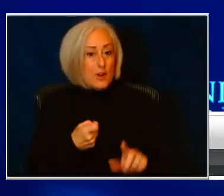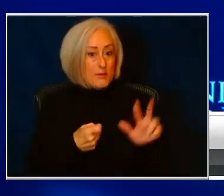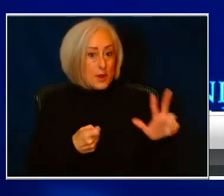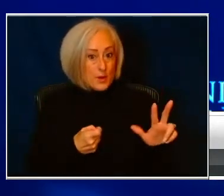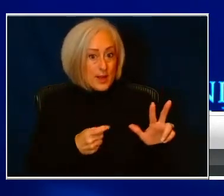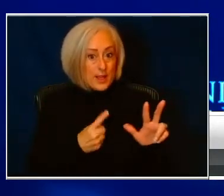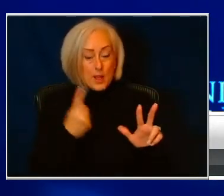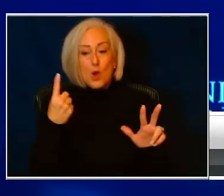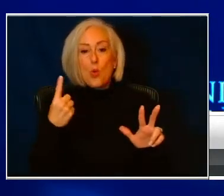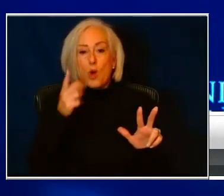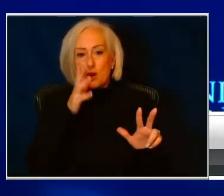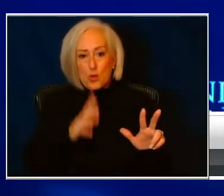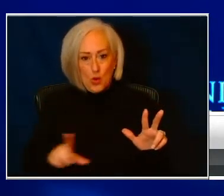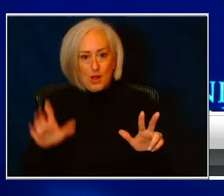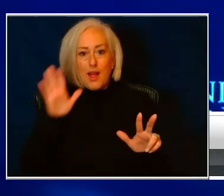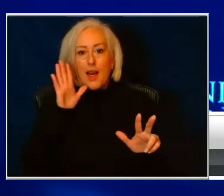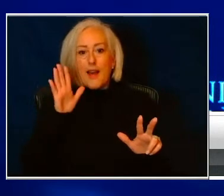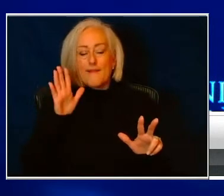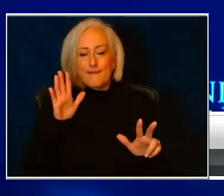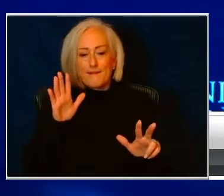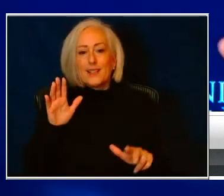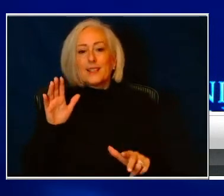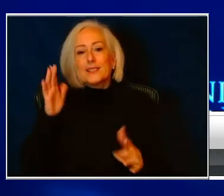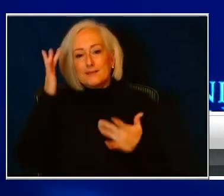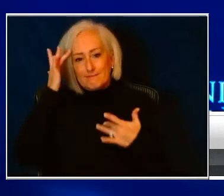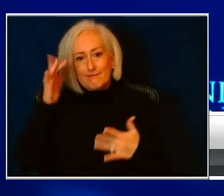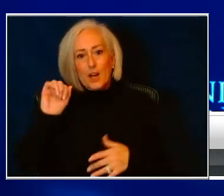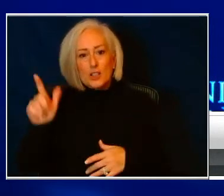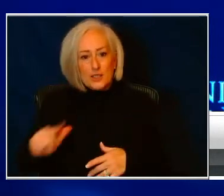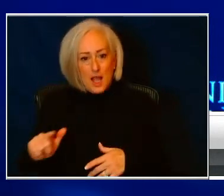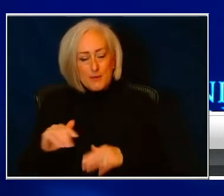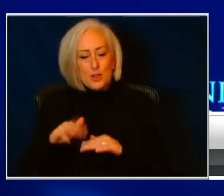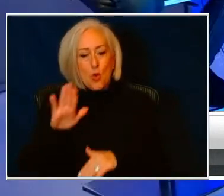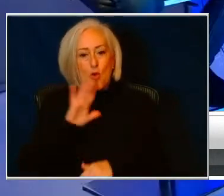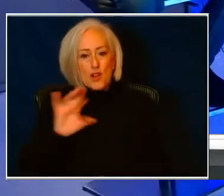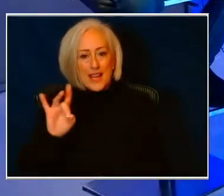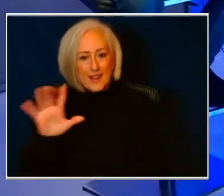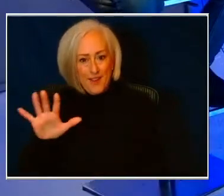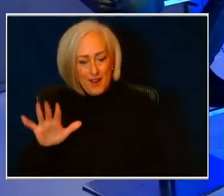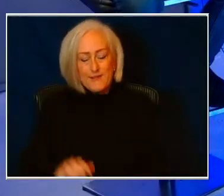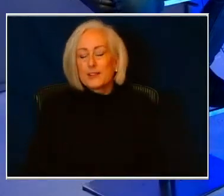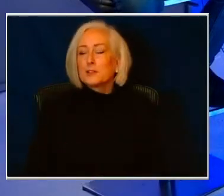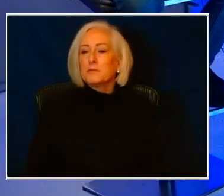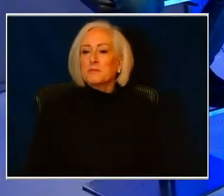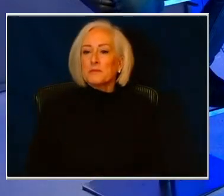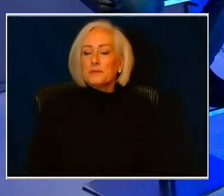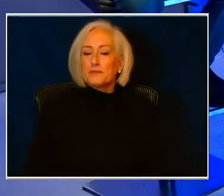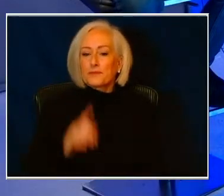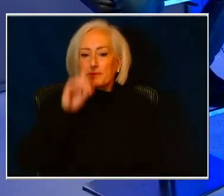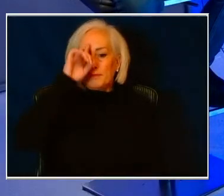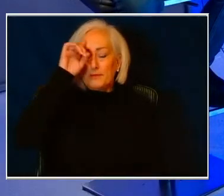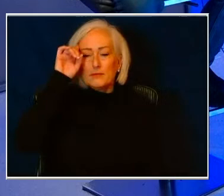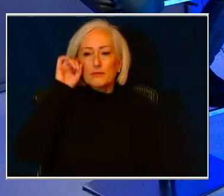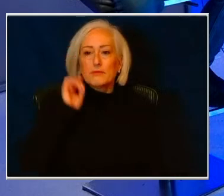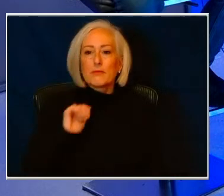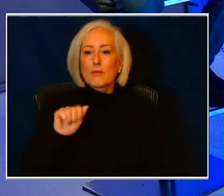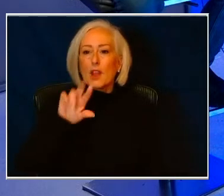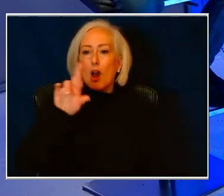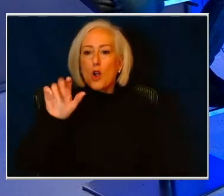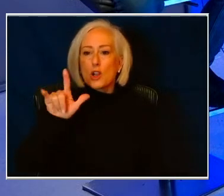at high risk. And if you have a family history, you're at a little bit higher risk. Irene wants to know, are there any types of